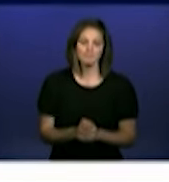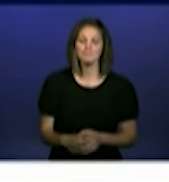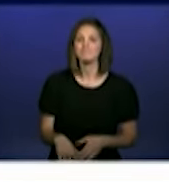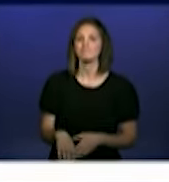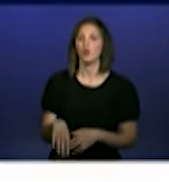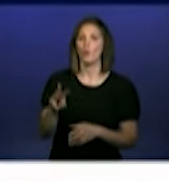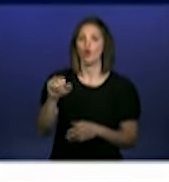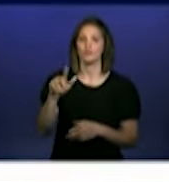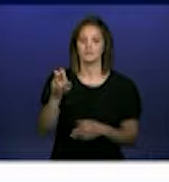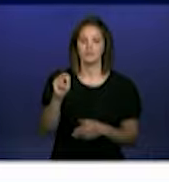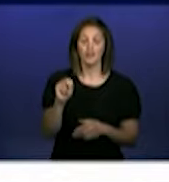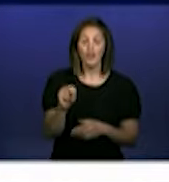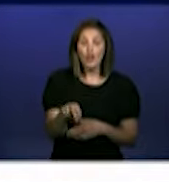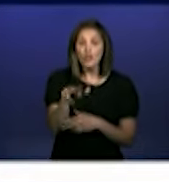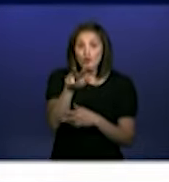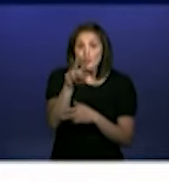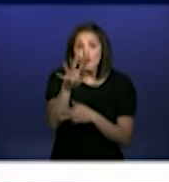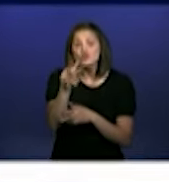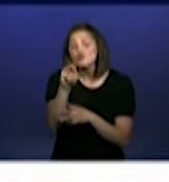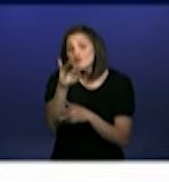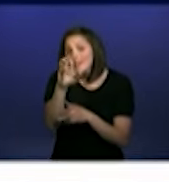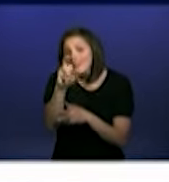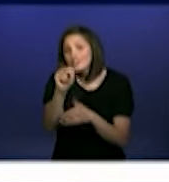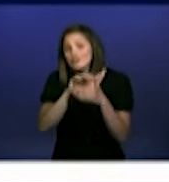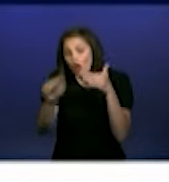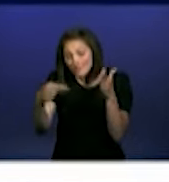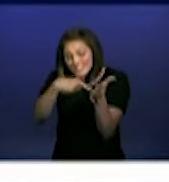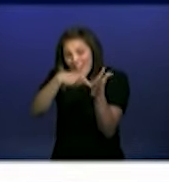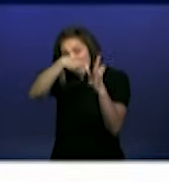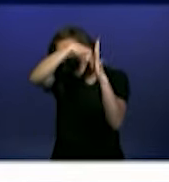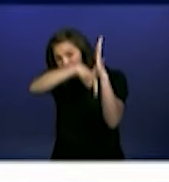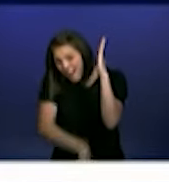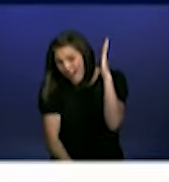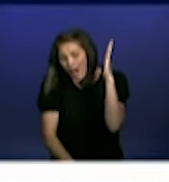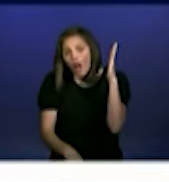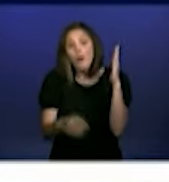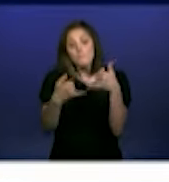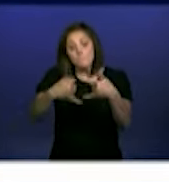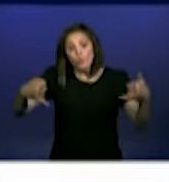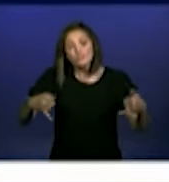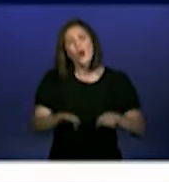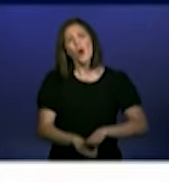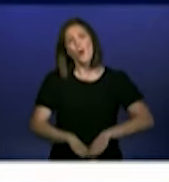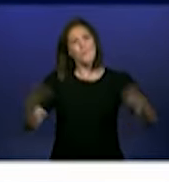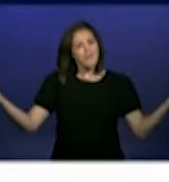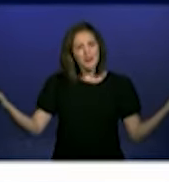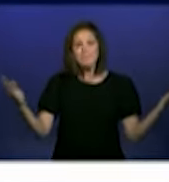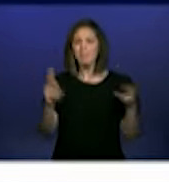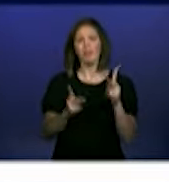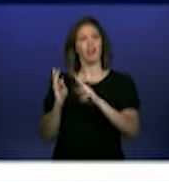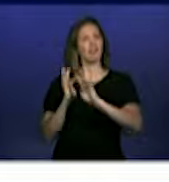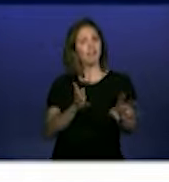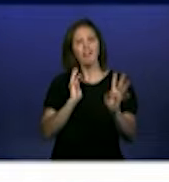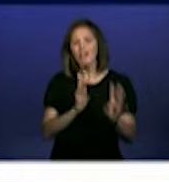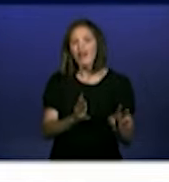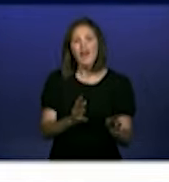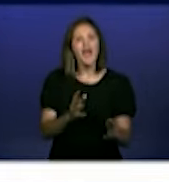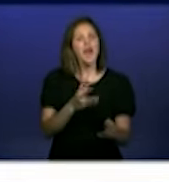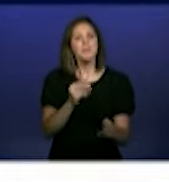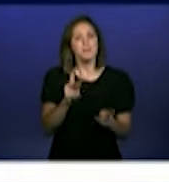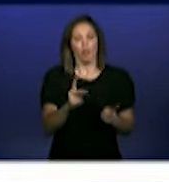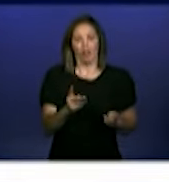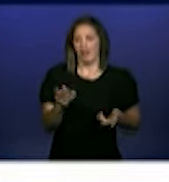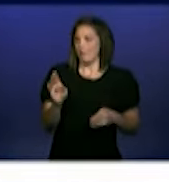$34 trillion in debt. We have an open border where drug cartels are literally business partners with Joe Biden. There's